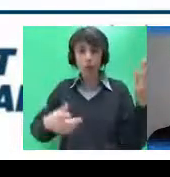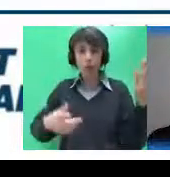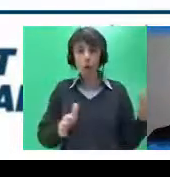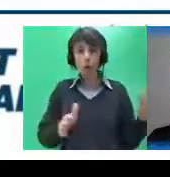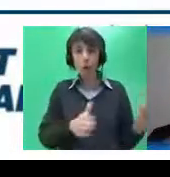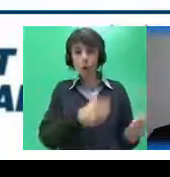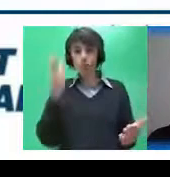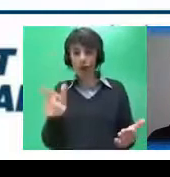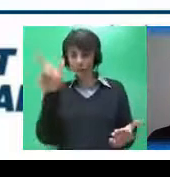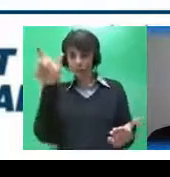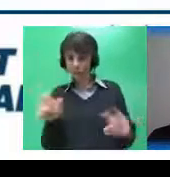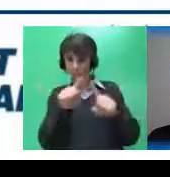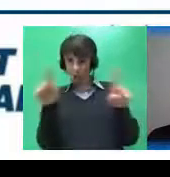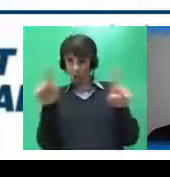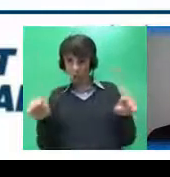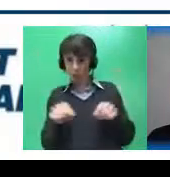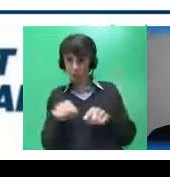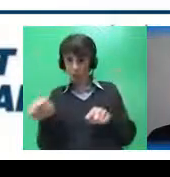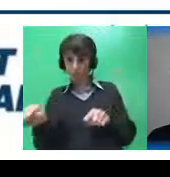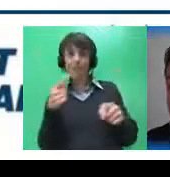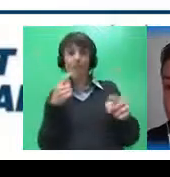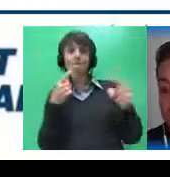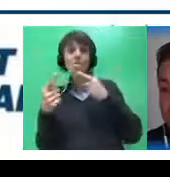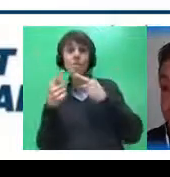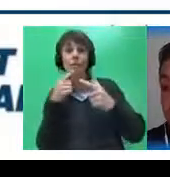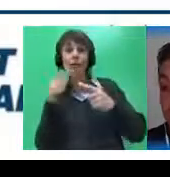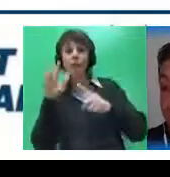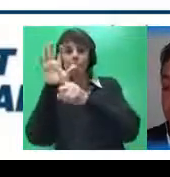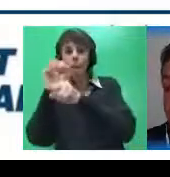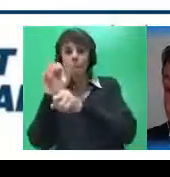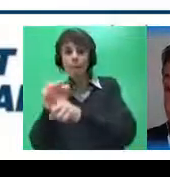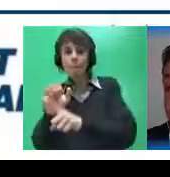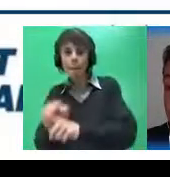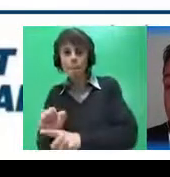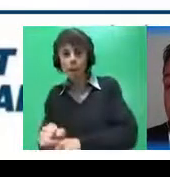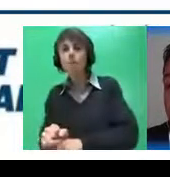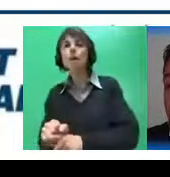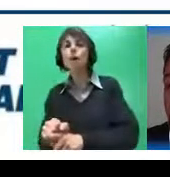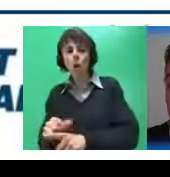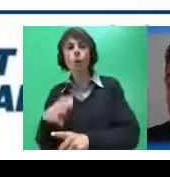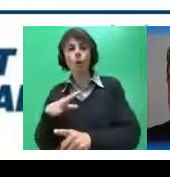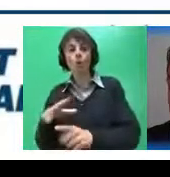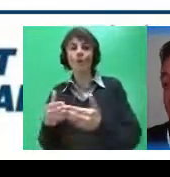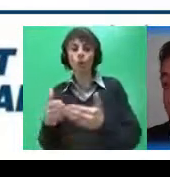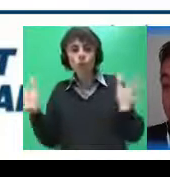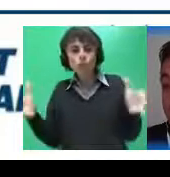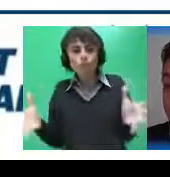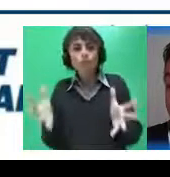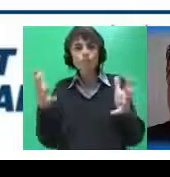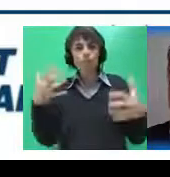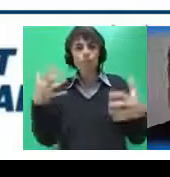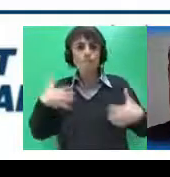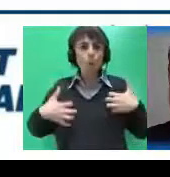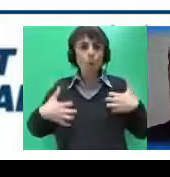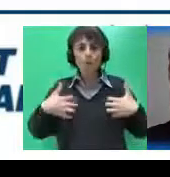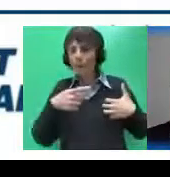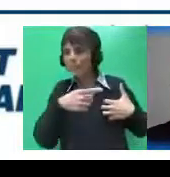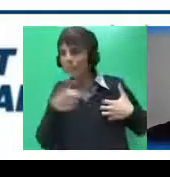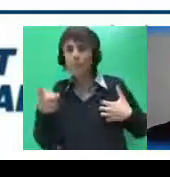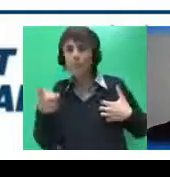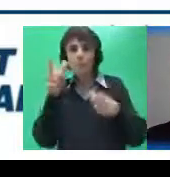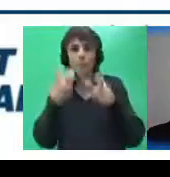findings from phase one tell us that, you know, we need to do more around intrinsic factors to motivate individuals. We need to be clear who the key actors are,